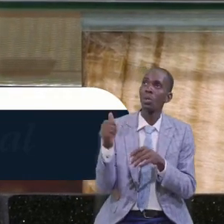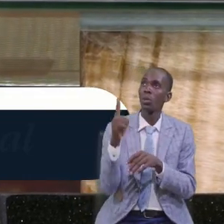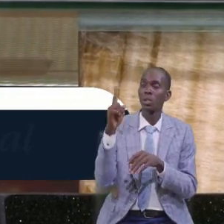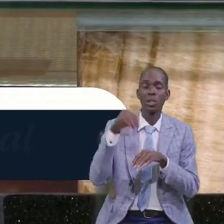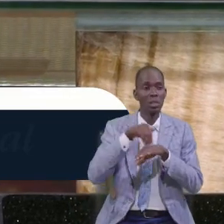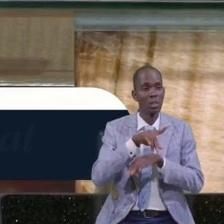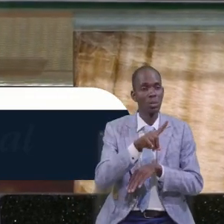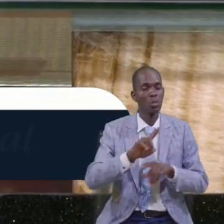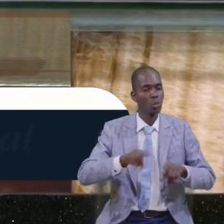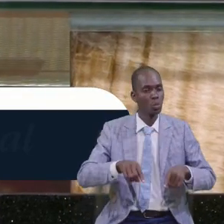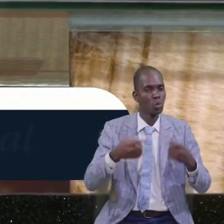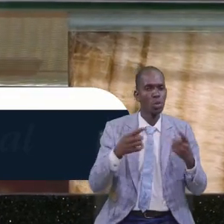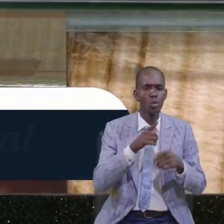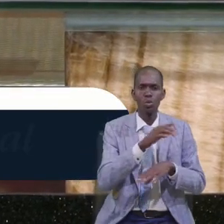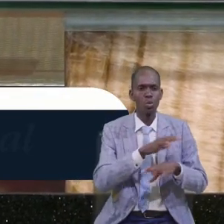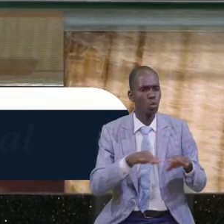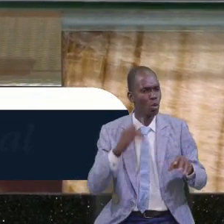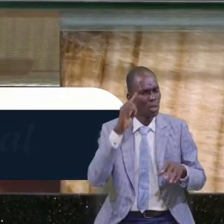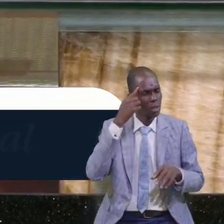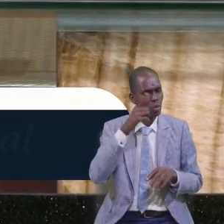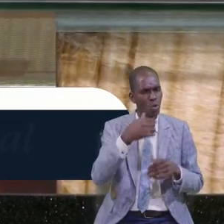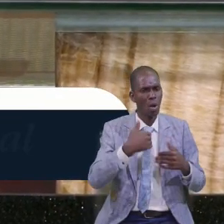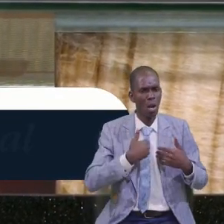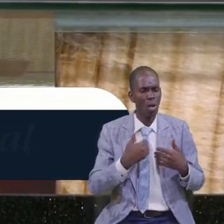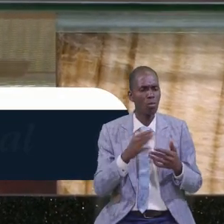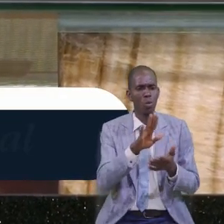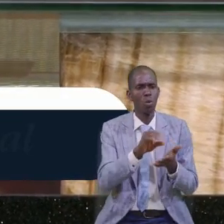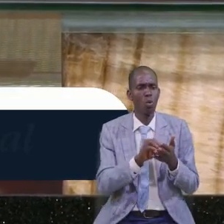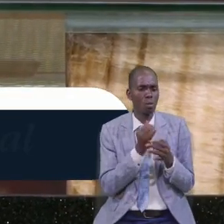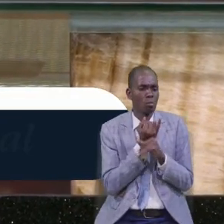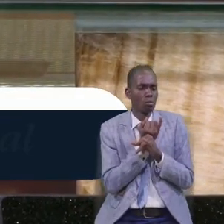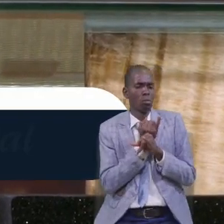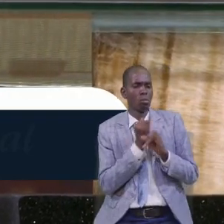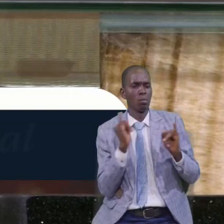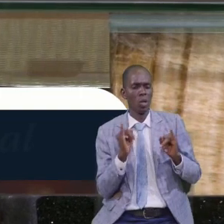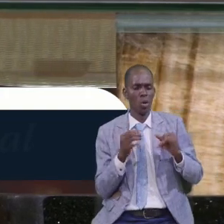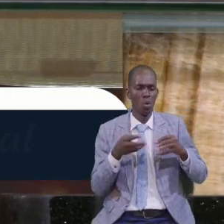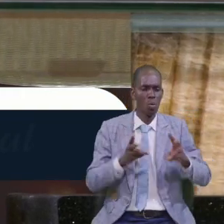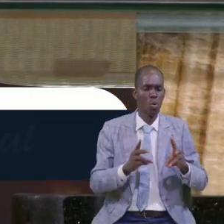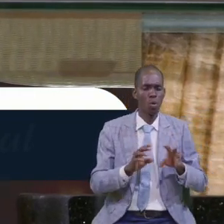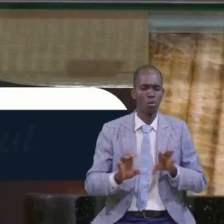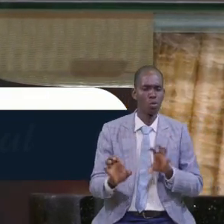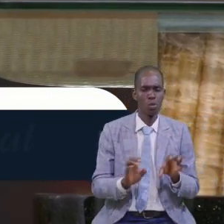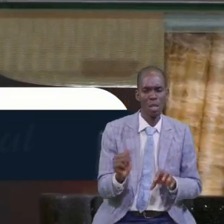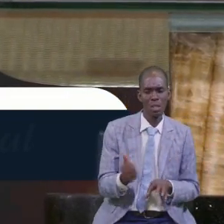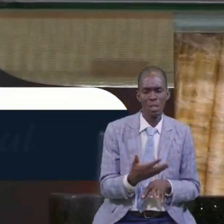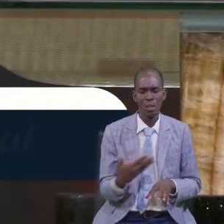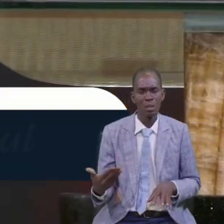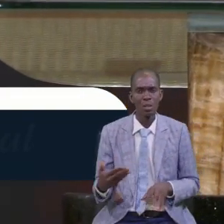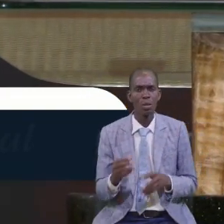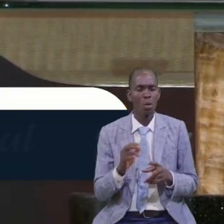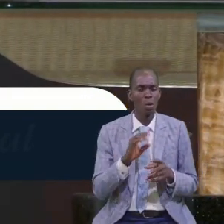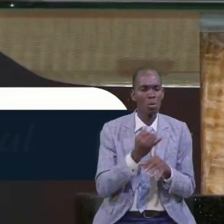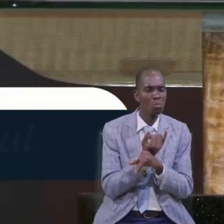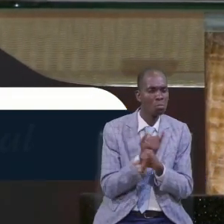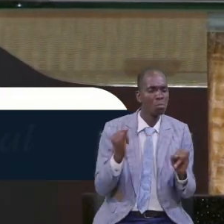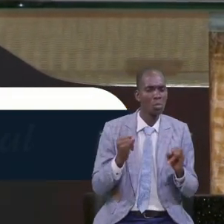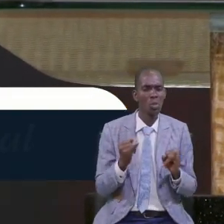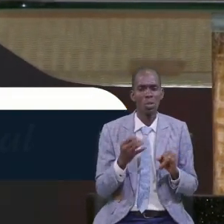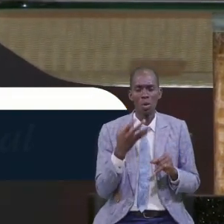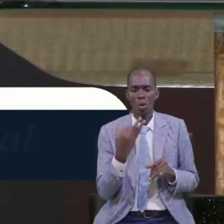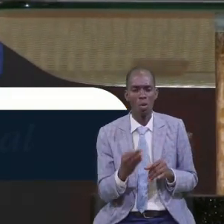you don't think you have any independent way of thinking, any heart of thinking independent of